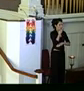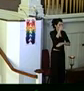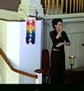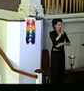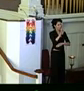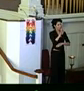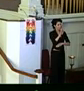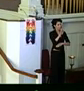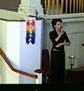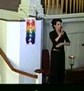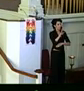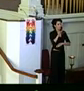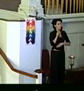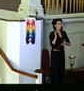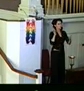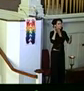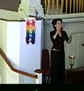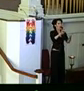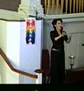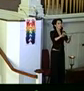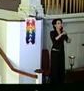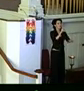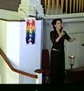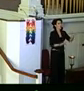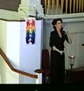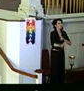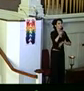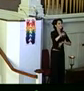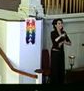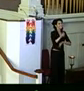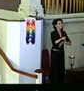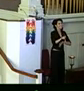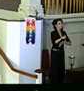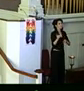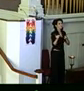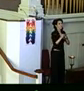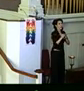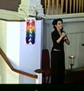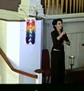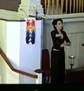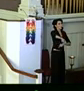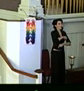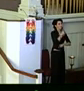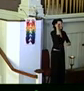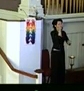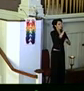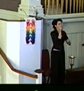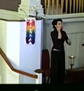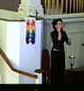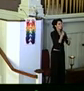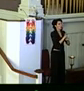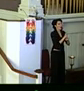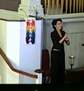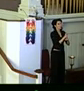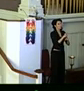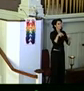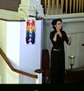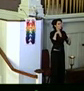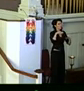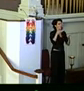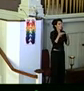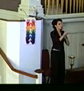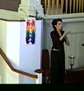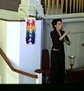God. We reach out to those in need, reminded we are sisters and brothers